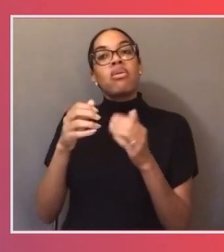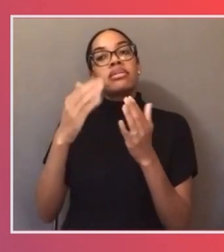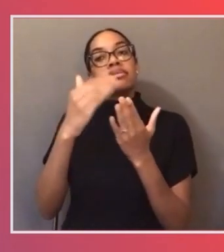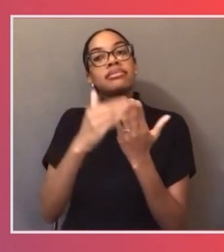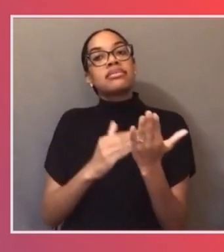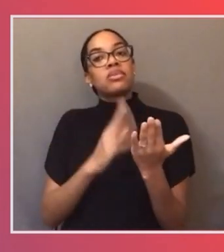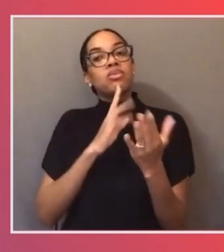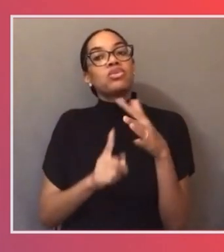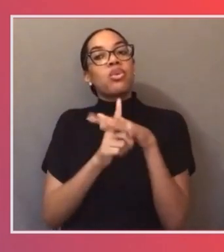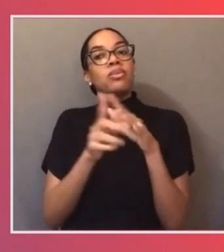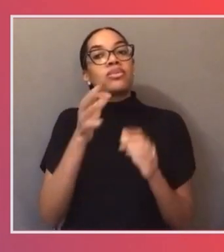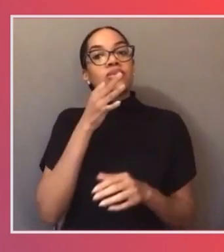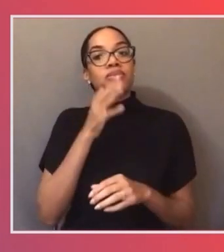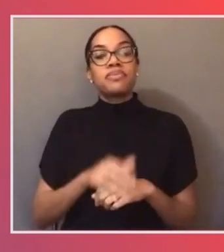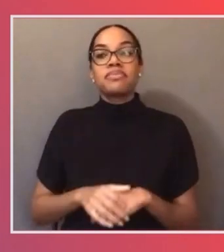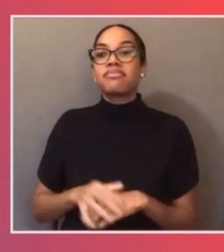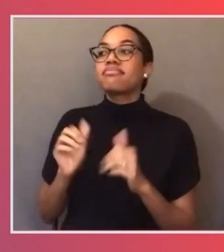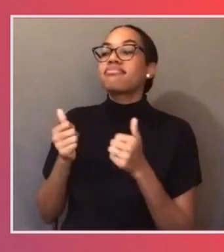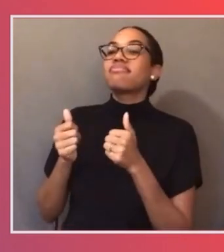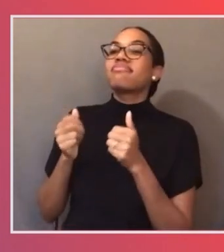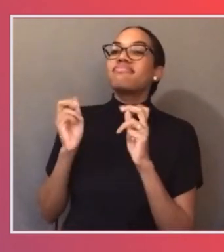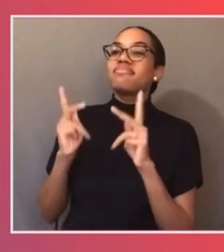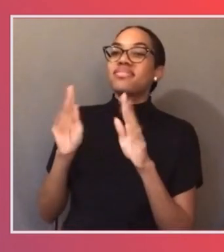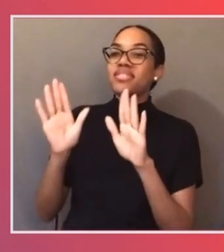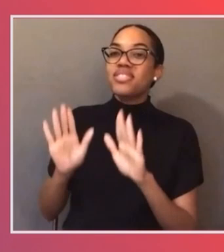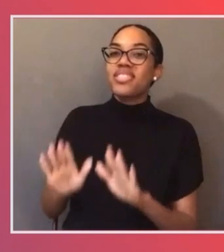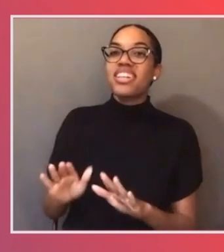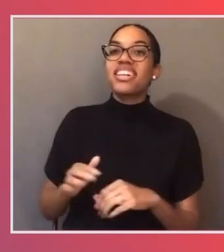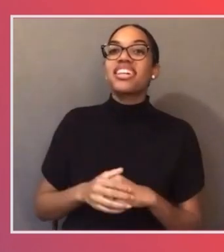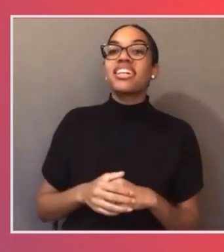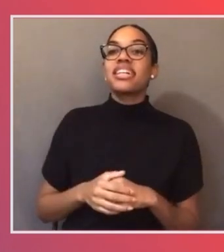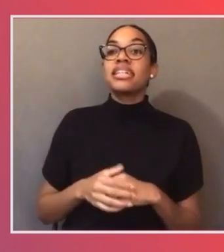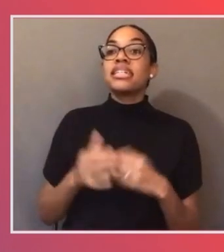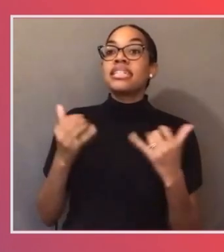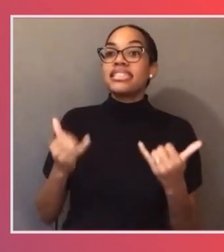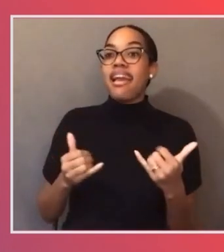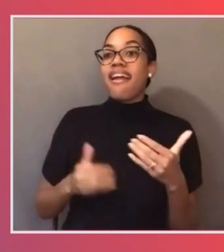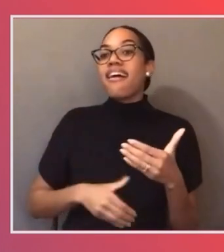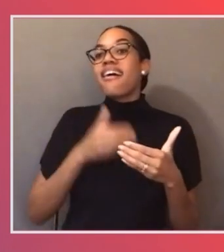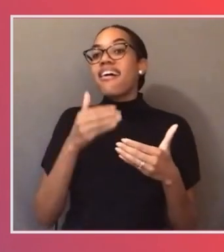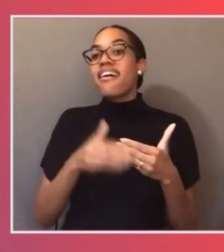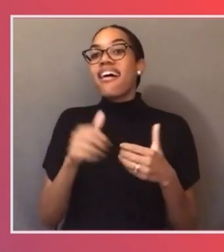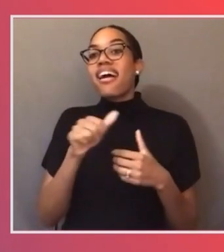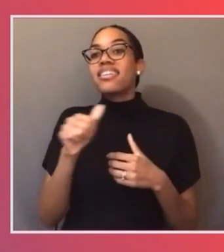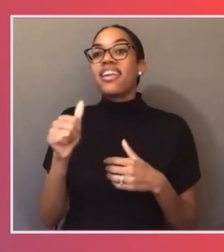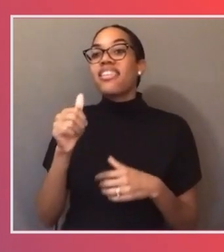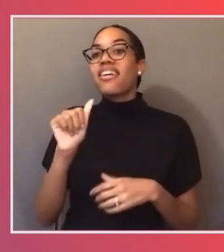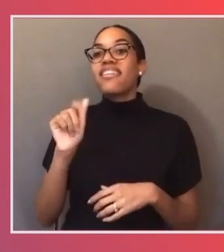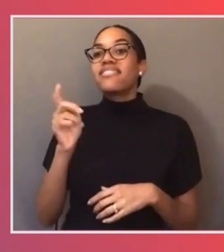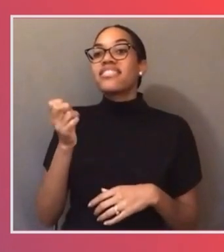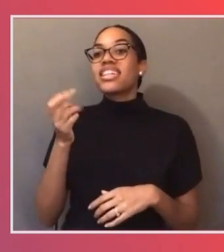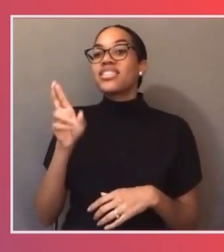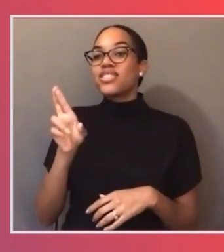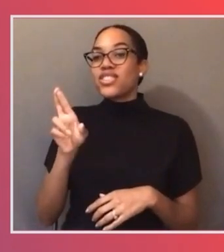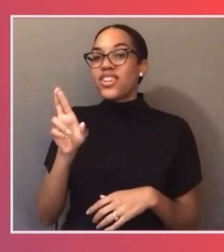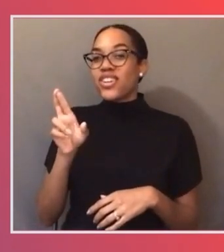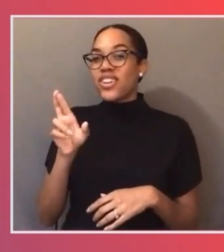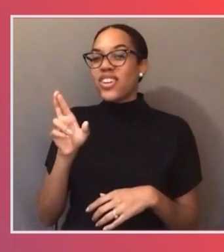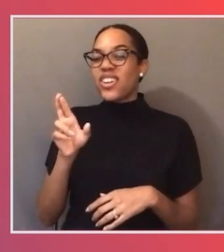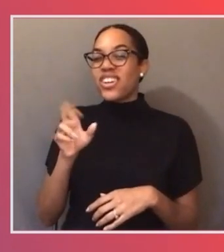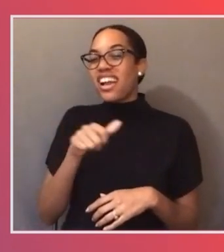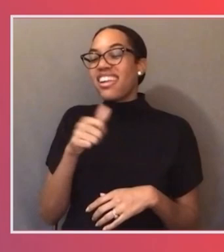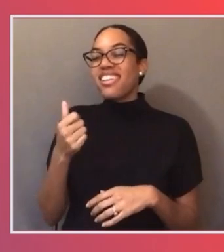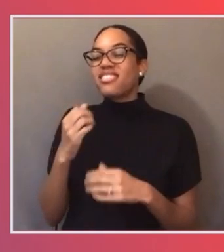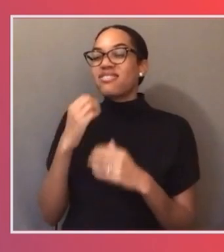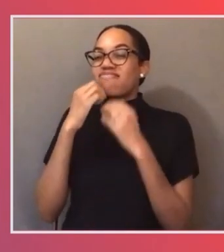we're going to bring in another Avenger for all of you, and another very dear friend of all of ours, Miss